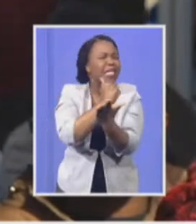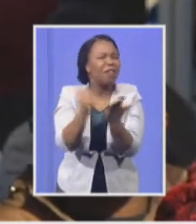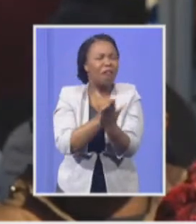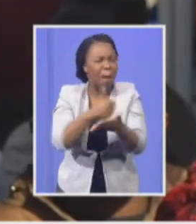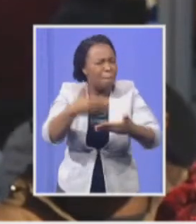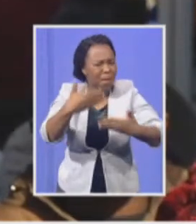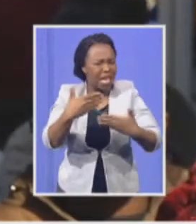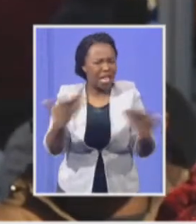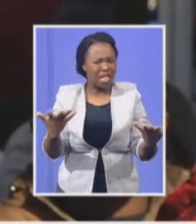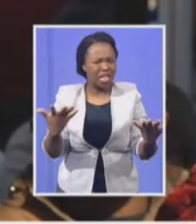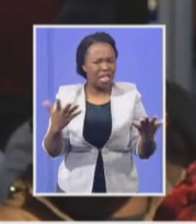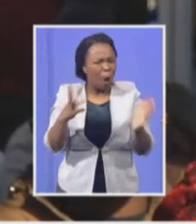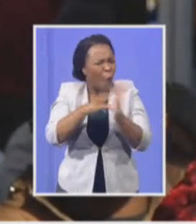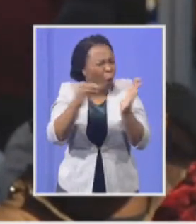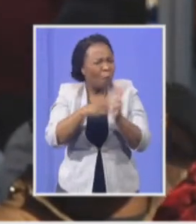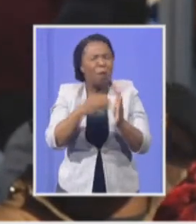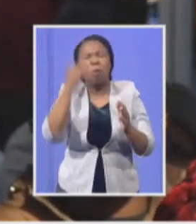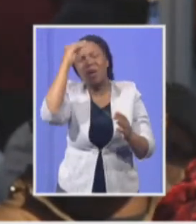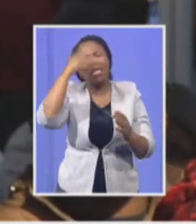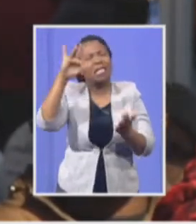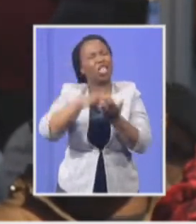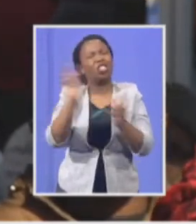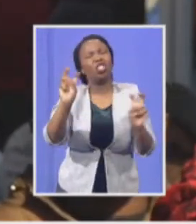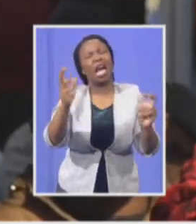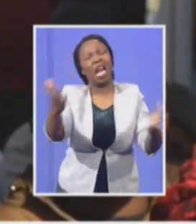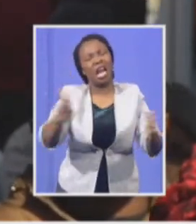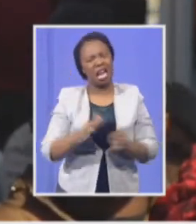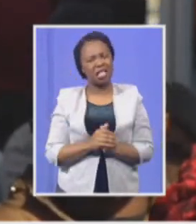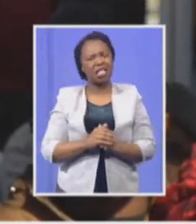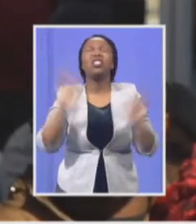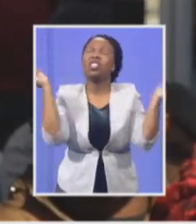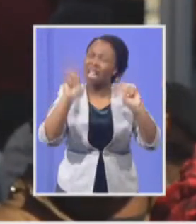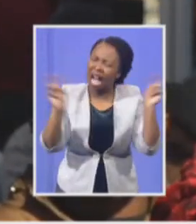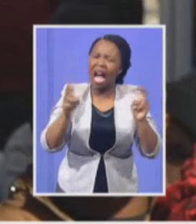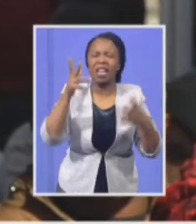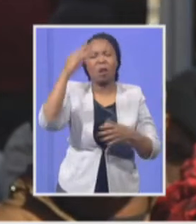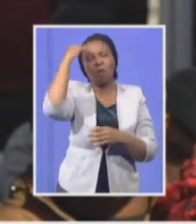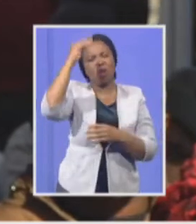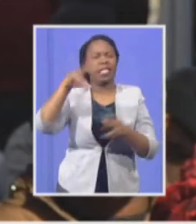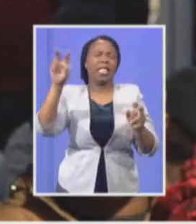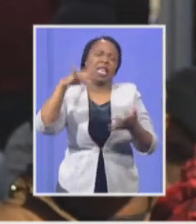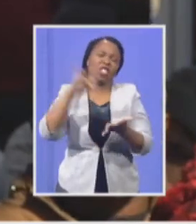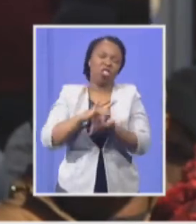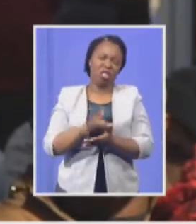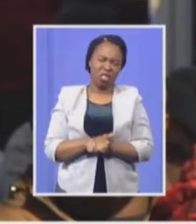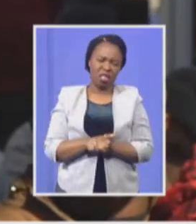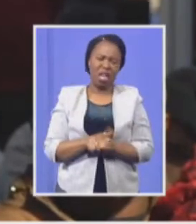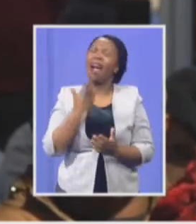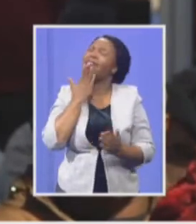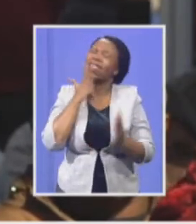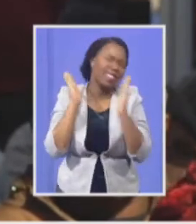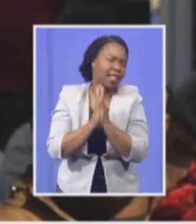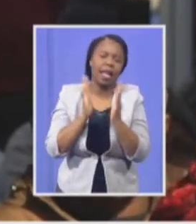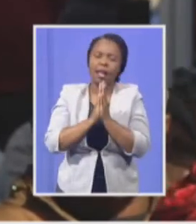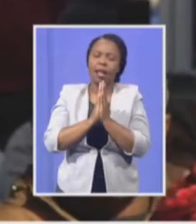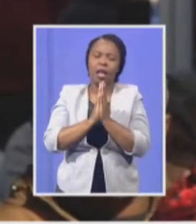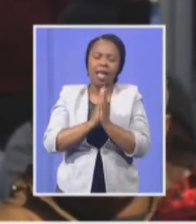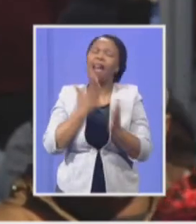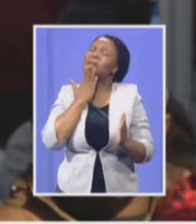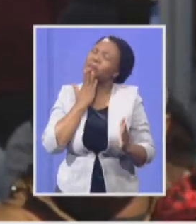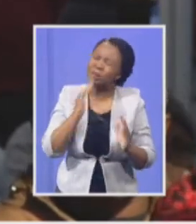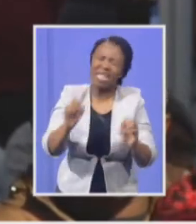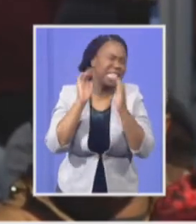police station jwang yena ntate Cele ke jwang police station re a ukopa ntate Cele ha ile re ha ba